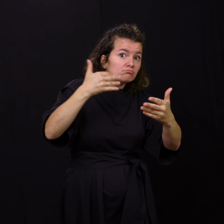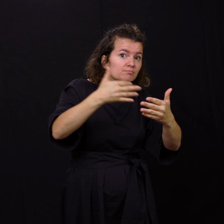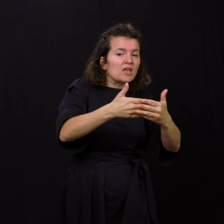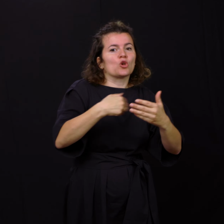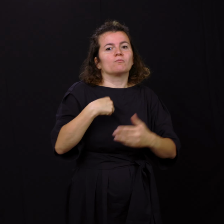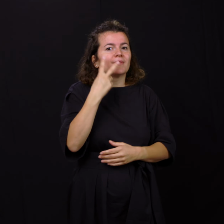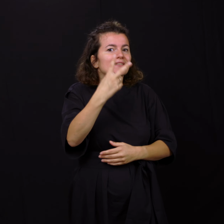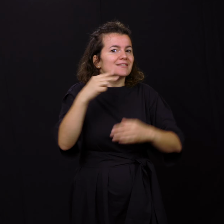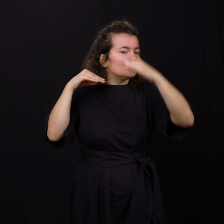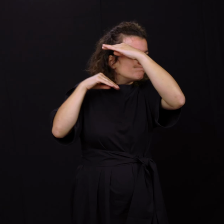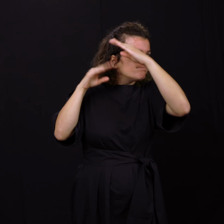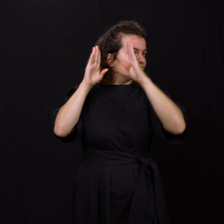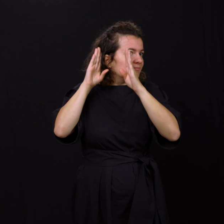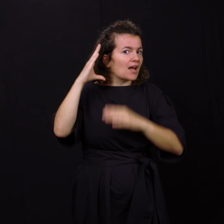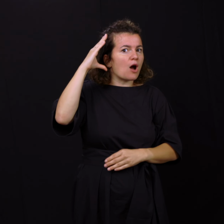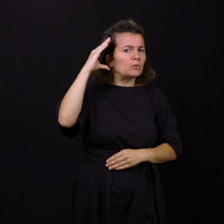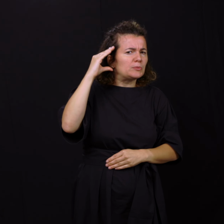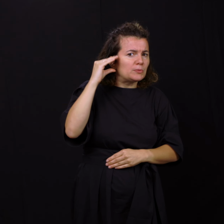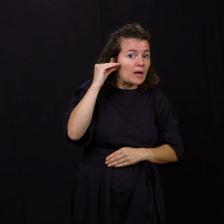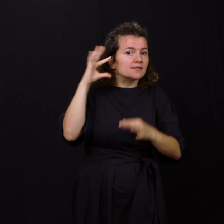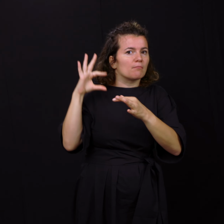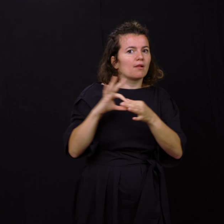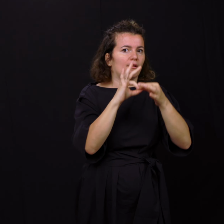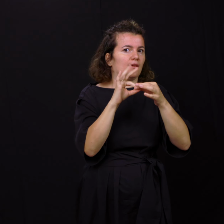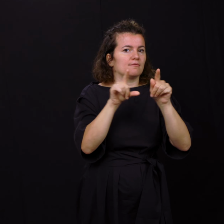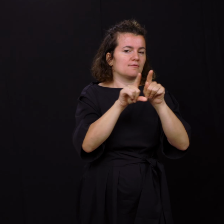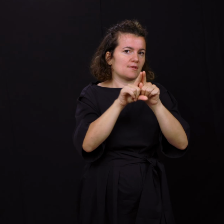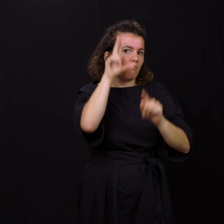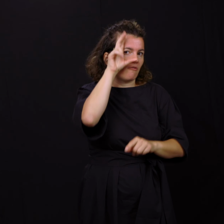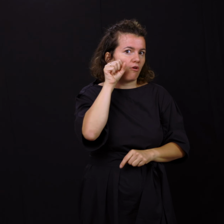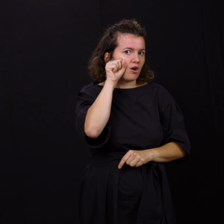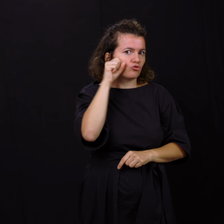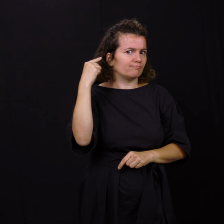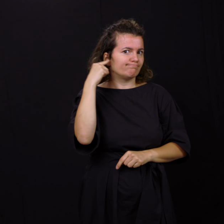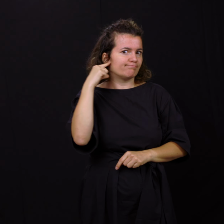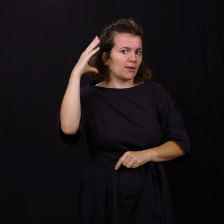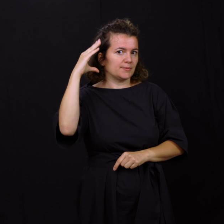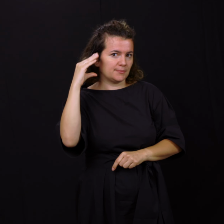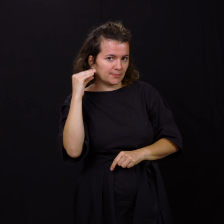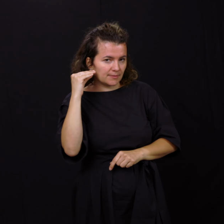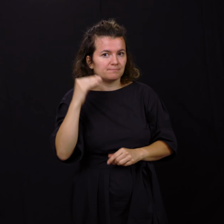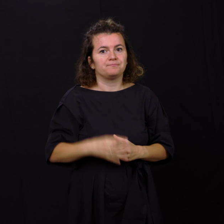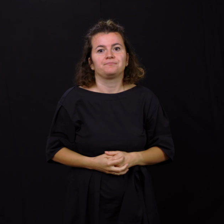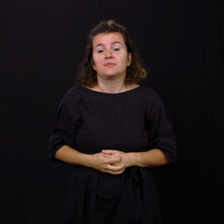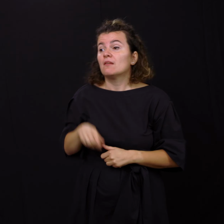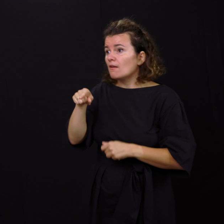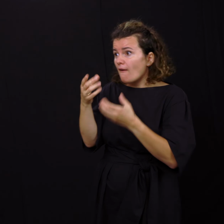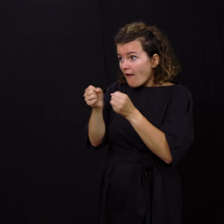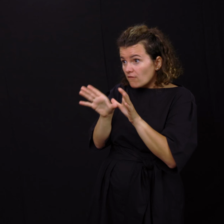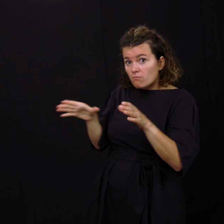hearing loss and especially Usher syndrome as well. Right. You're also heading a consortium? Yes, correct.